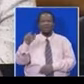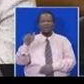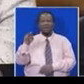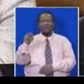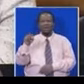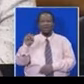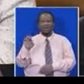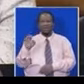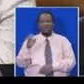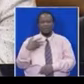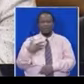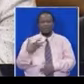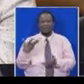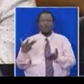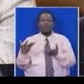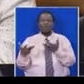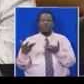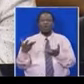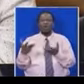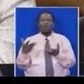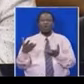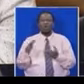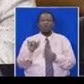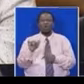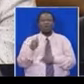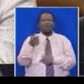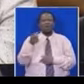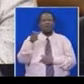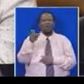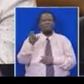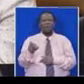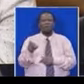Who cares to listen to noise